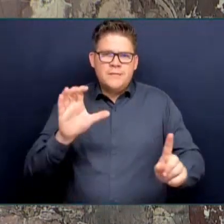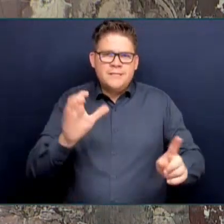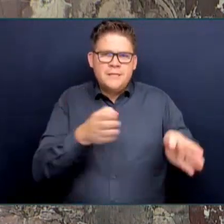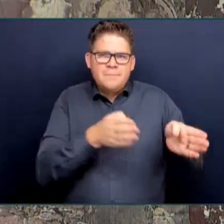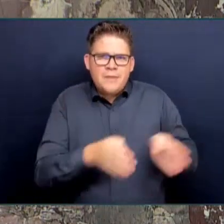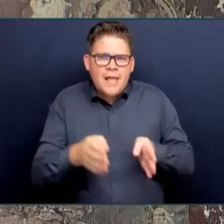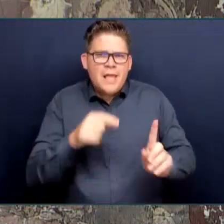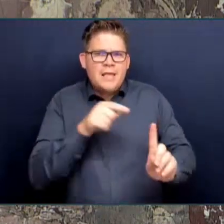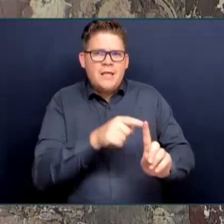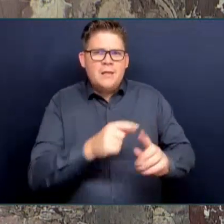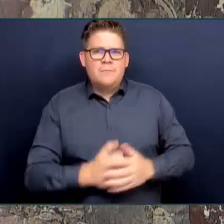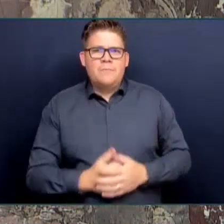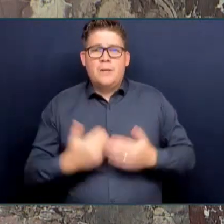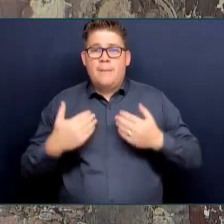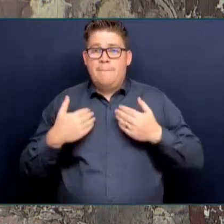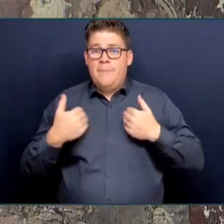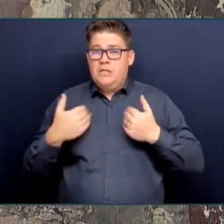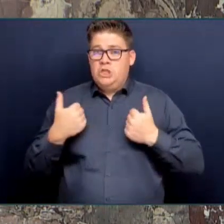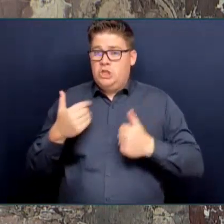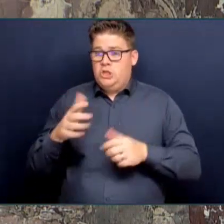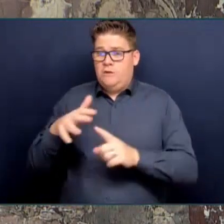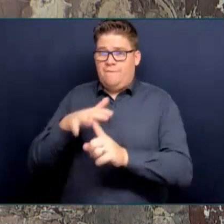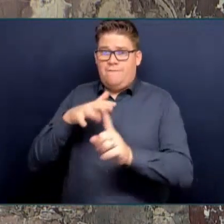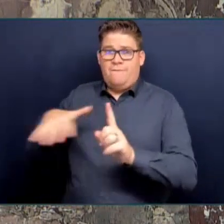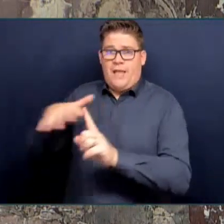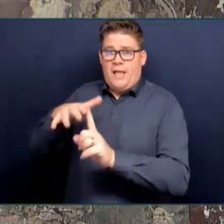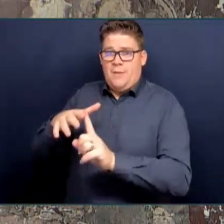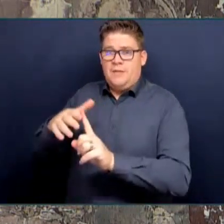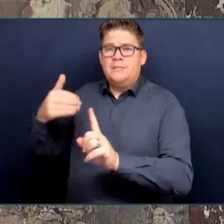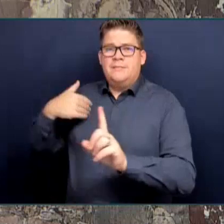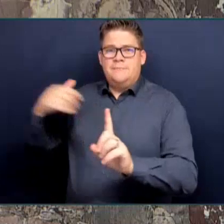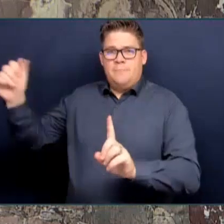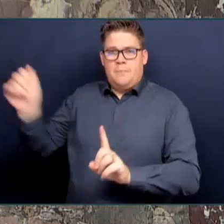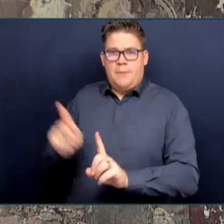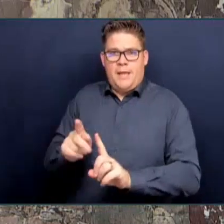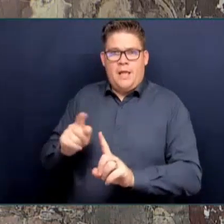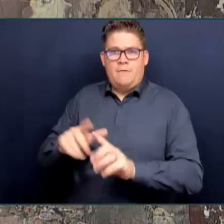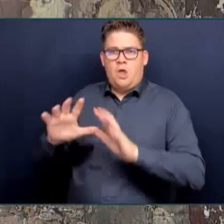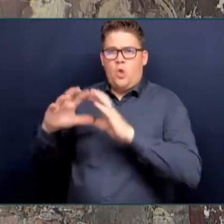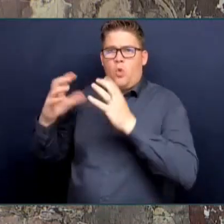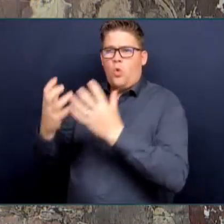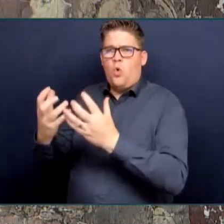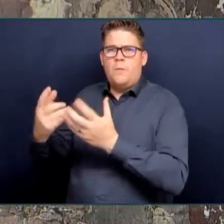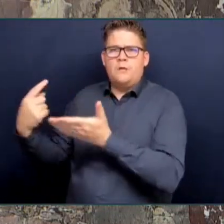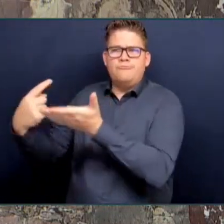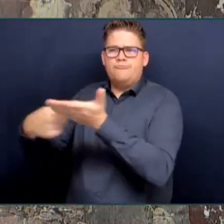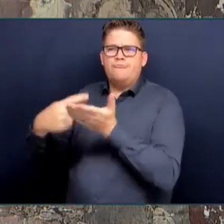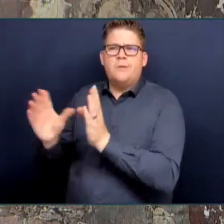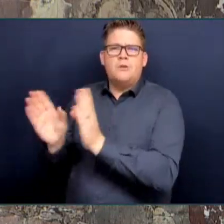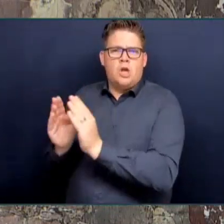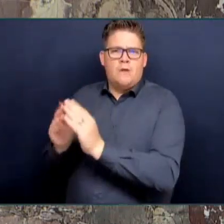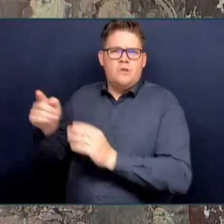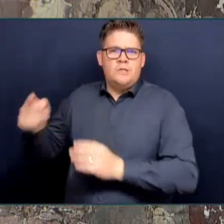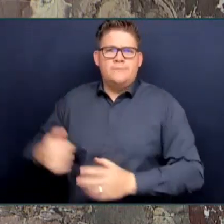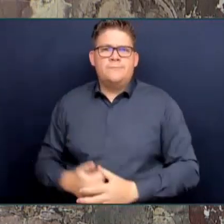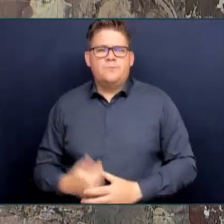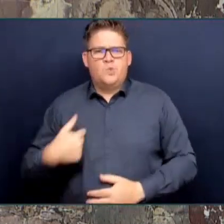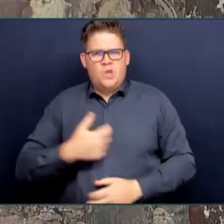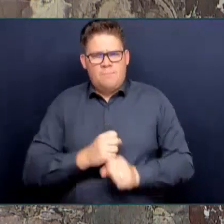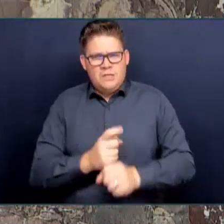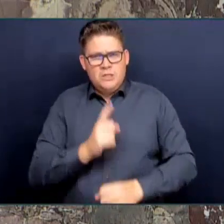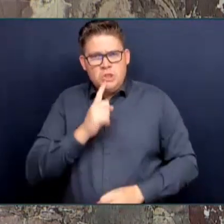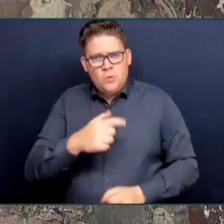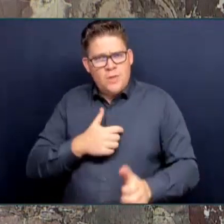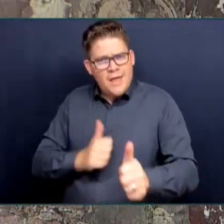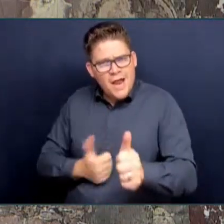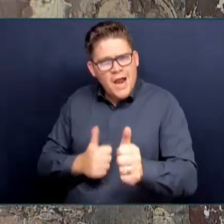these important issues, making sure that we are up to date and able to respond and ensure that our economy is one that helps respond